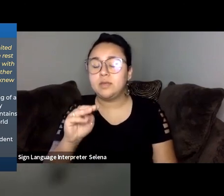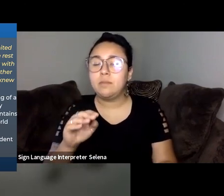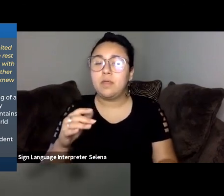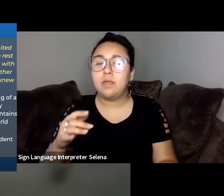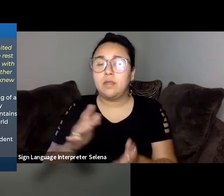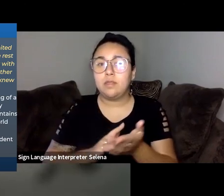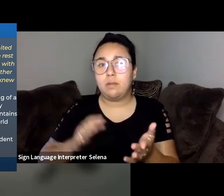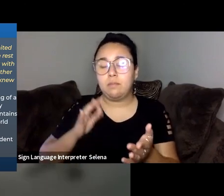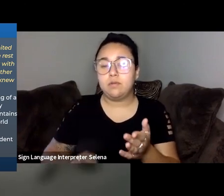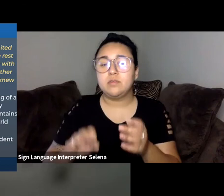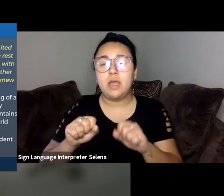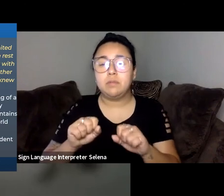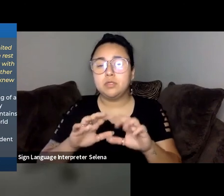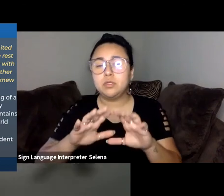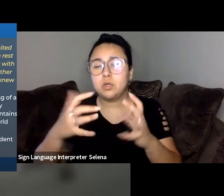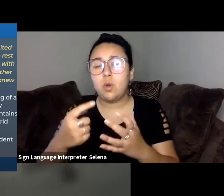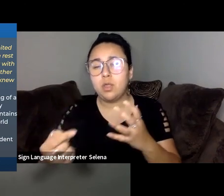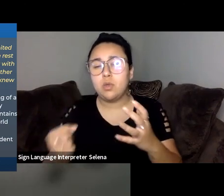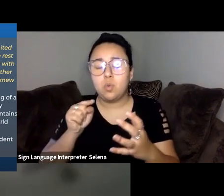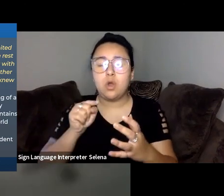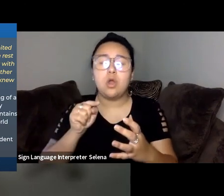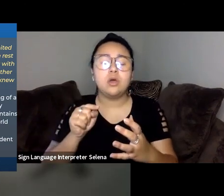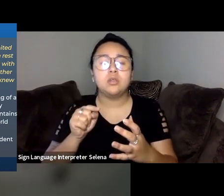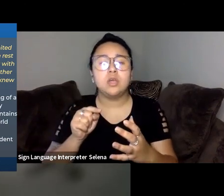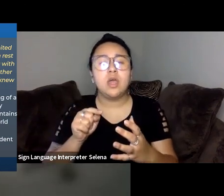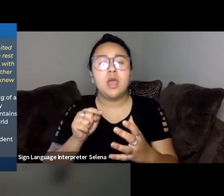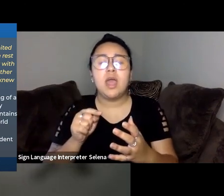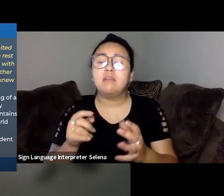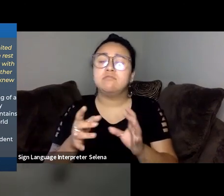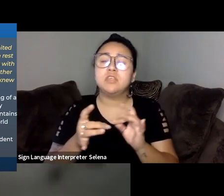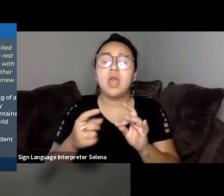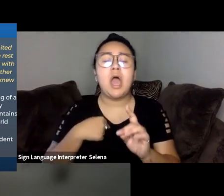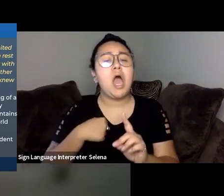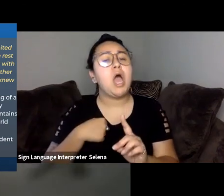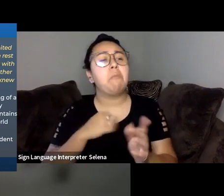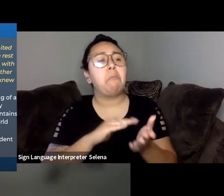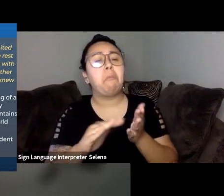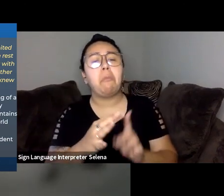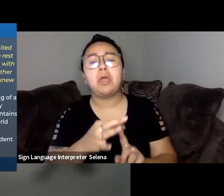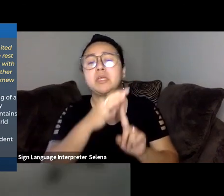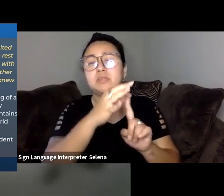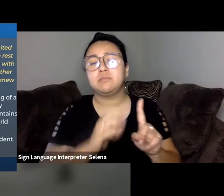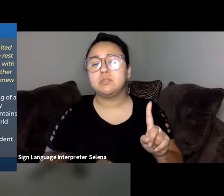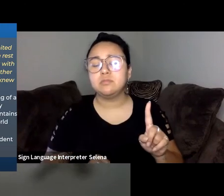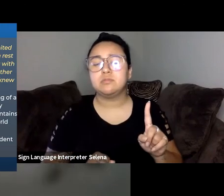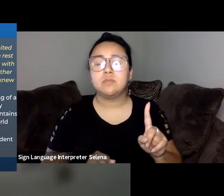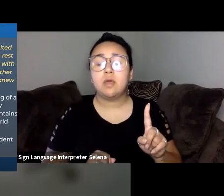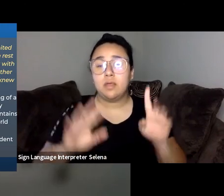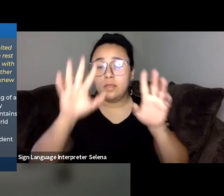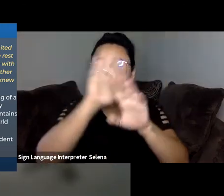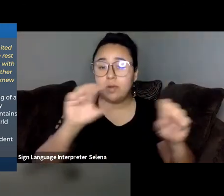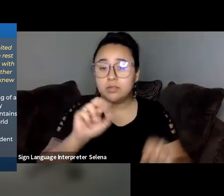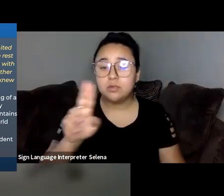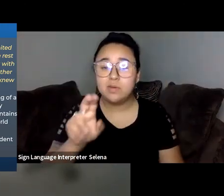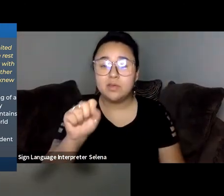around the world and claim exception wherever you go. The idea that the president of the United States is able to go